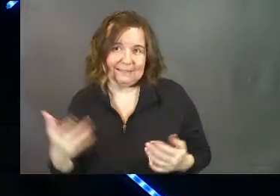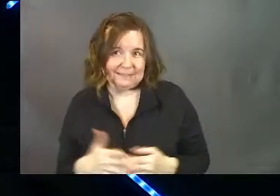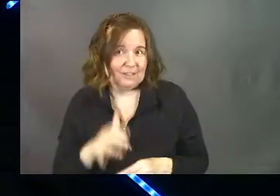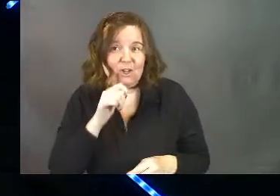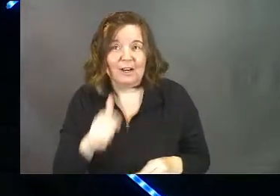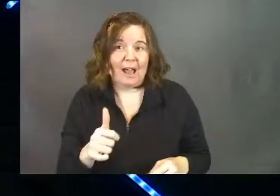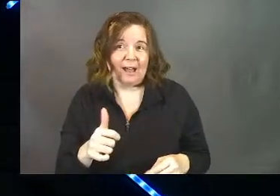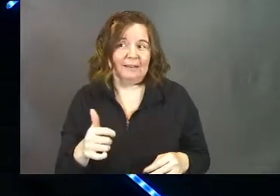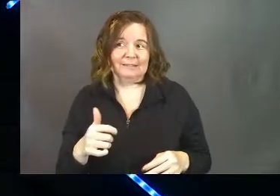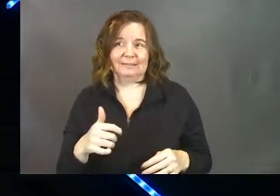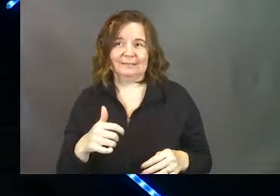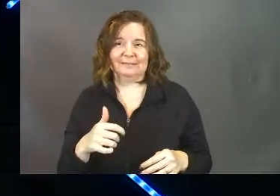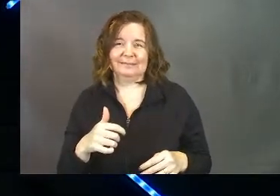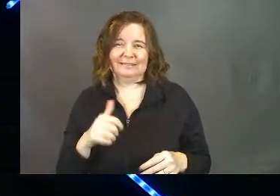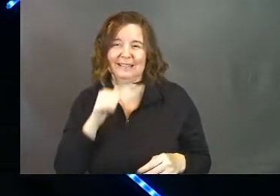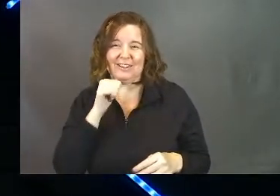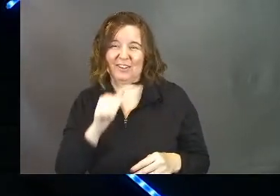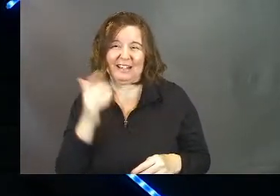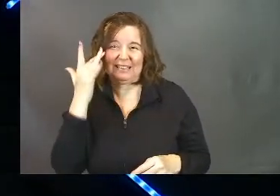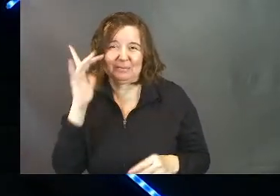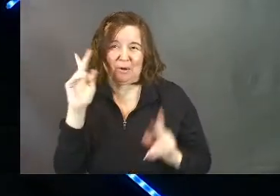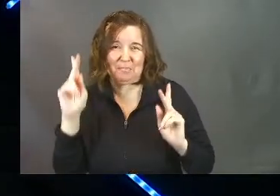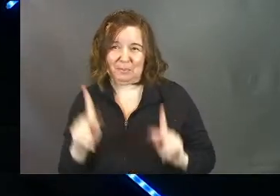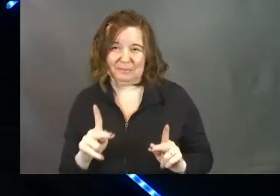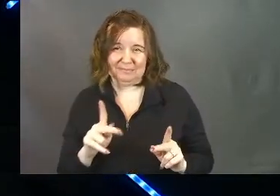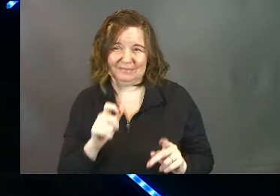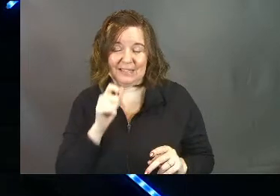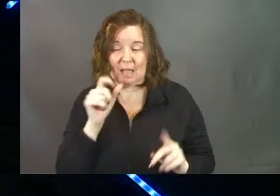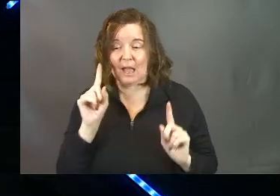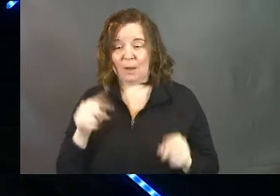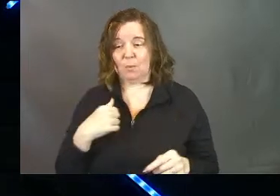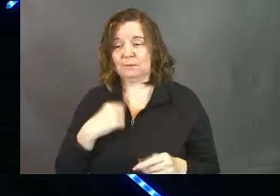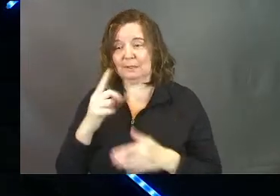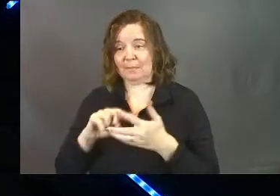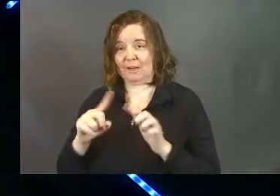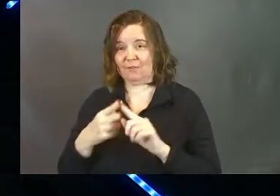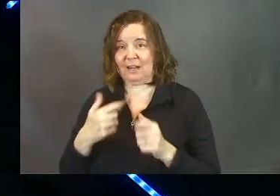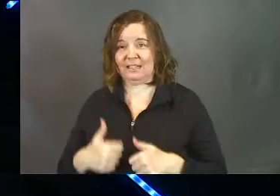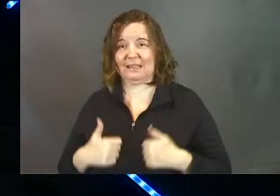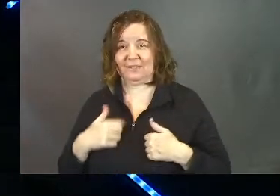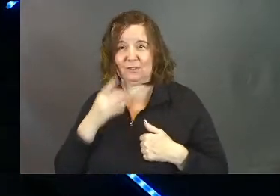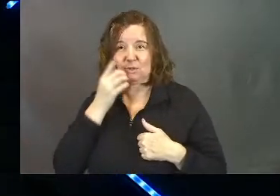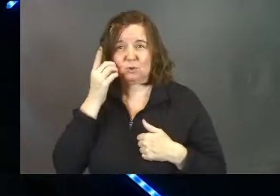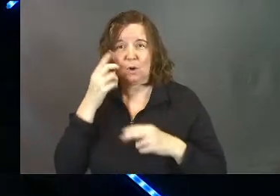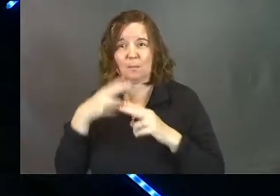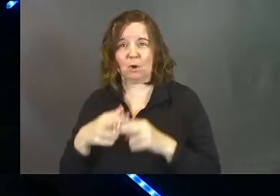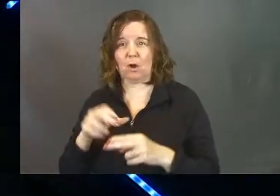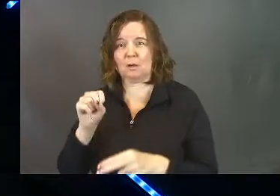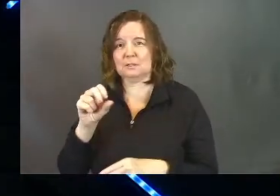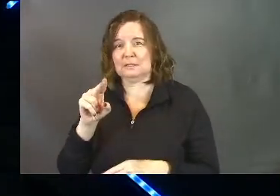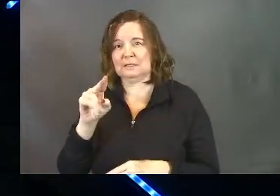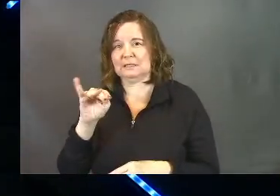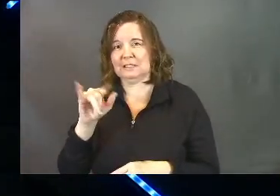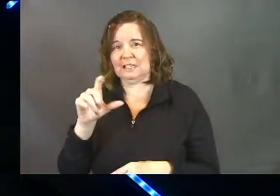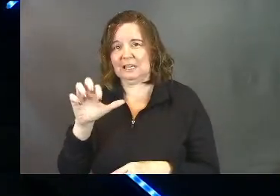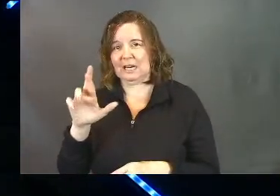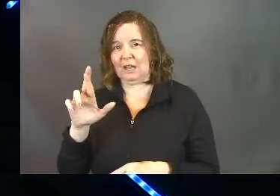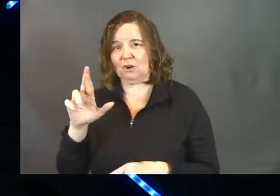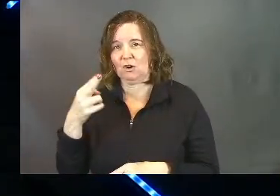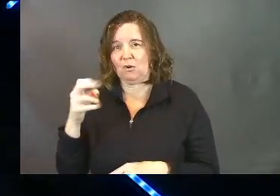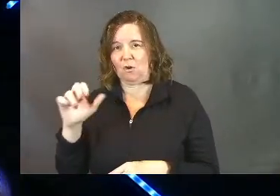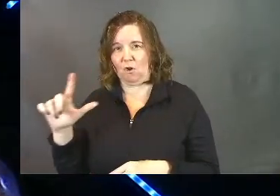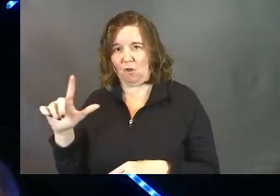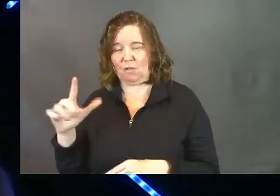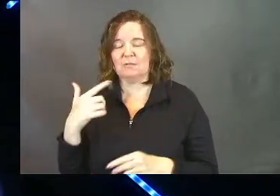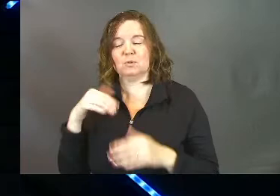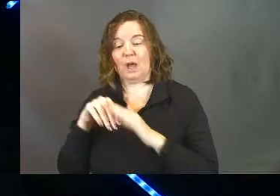they're not the sharpest tool in the shed. So some of my friends lived in this dorm room called Snyder Hall. So I went